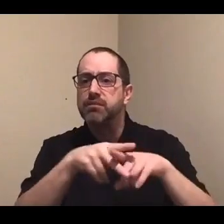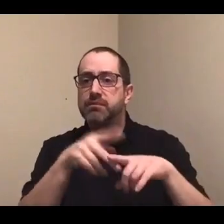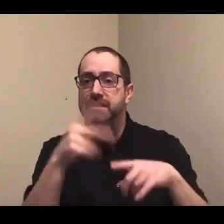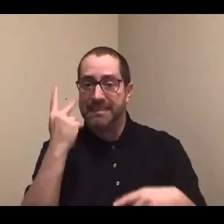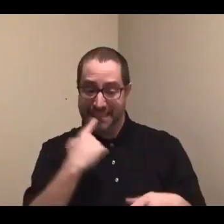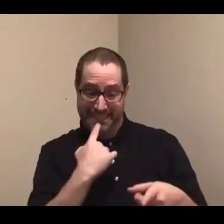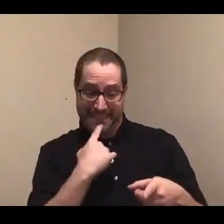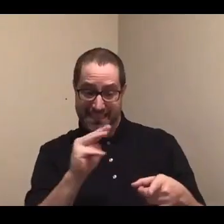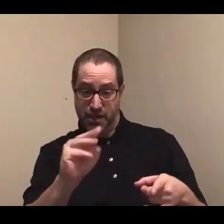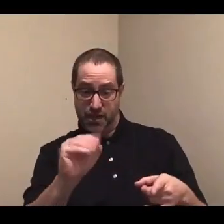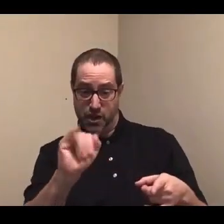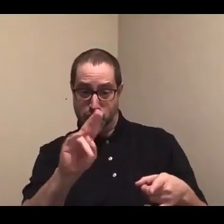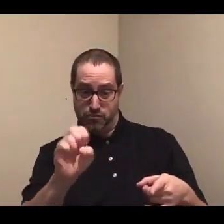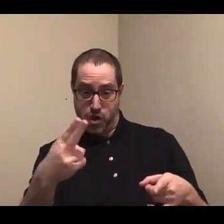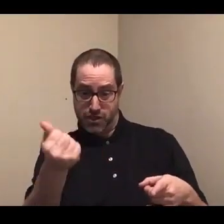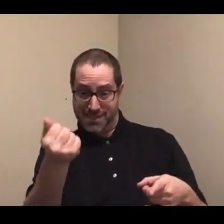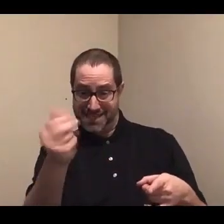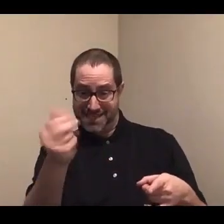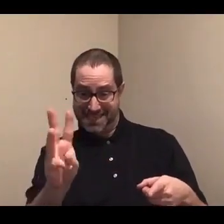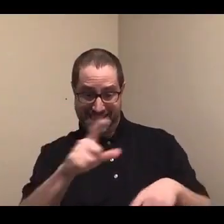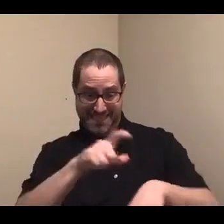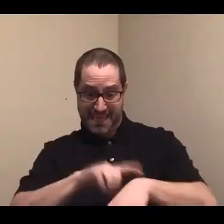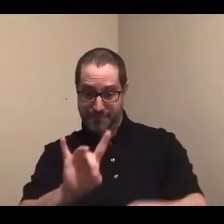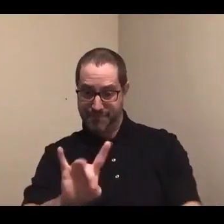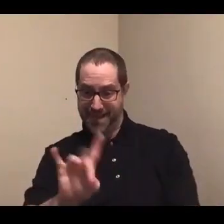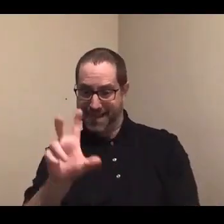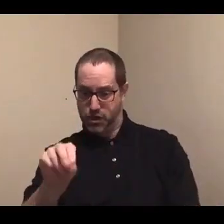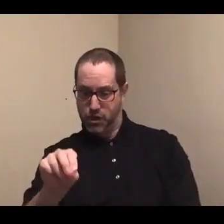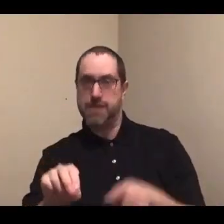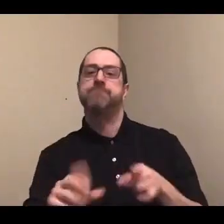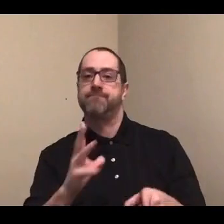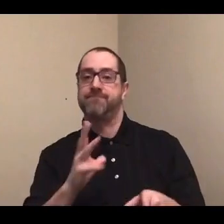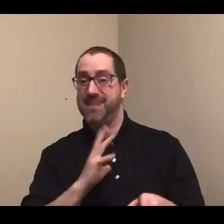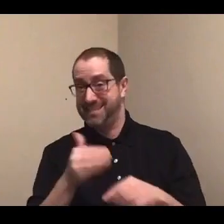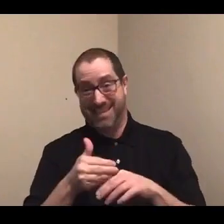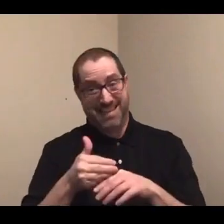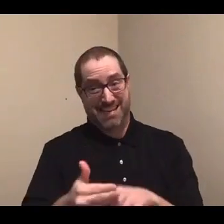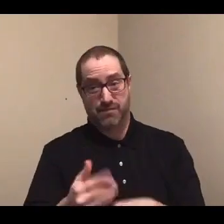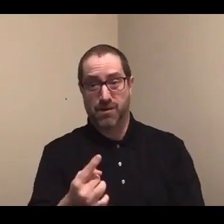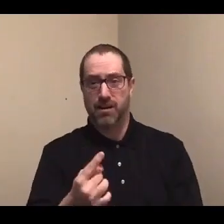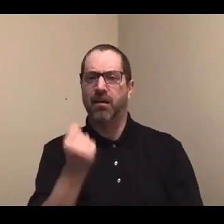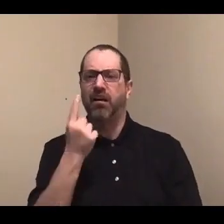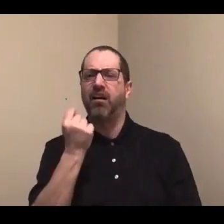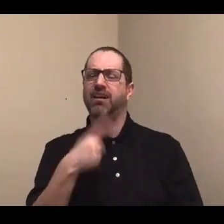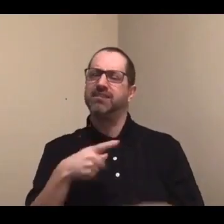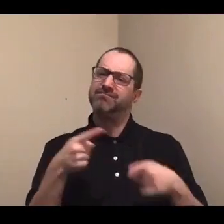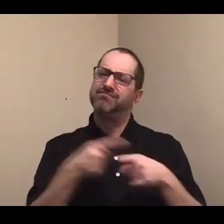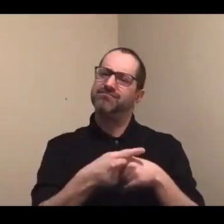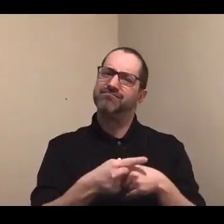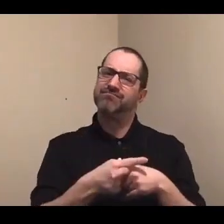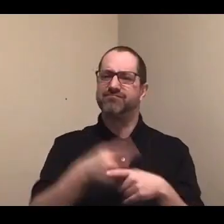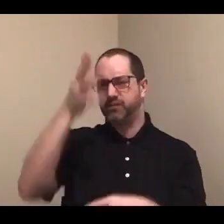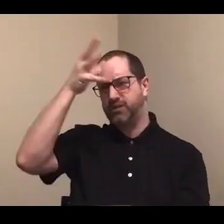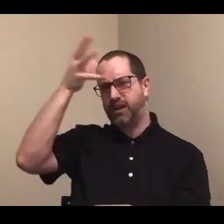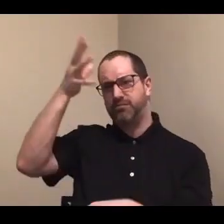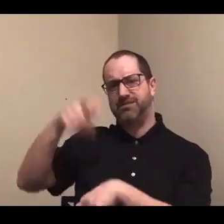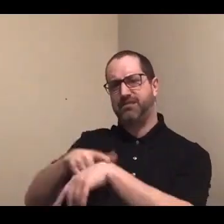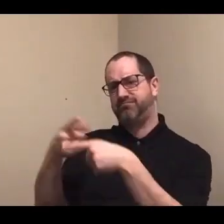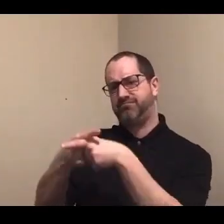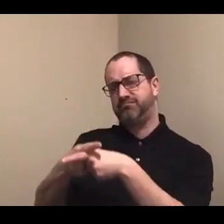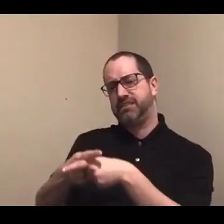at 8:30 is the first available appointment in Esterhazy. That appointment doesn't work so great for Grandpa, so I can come